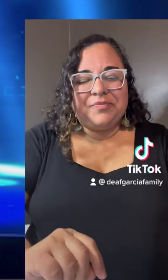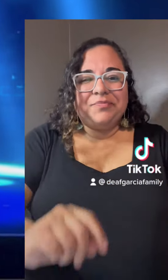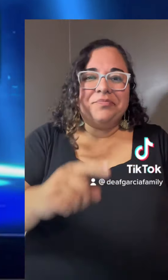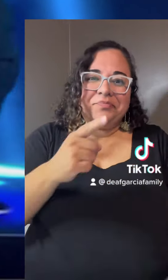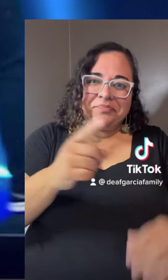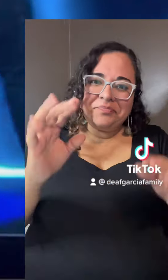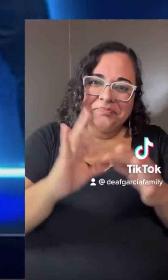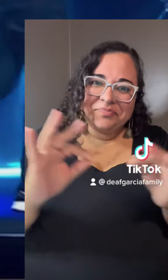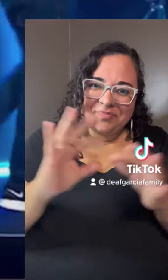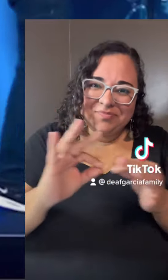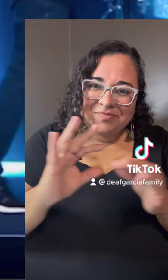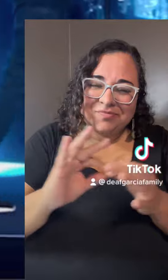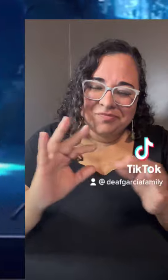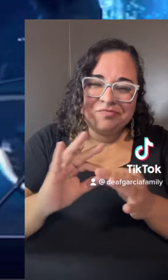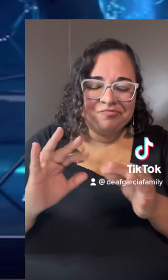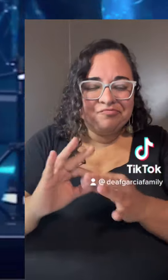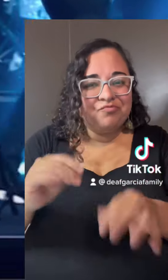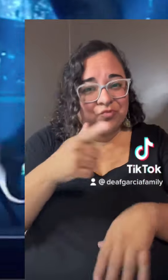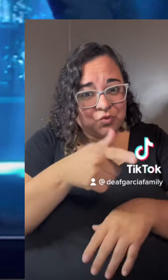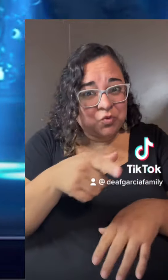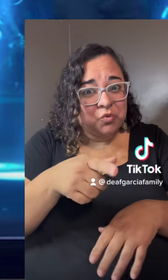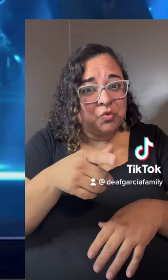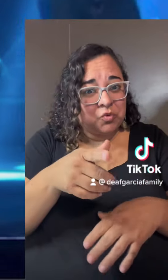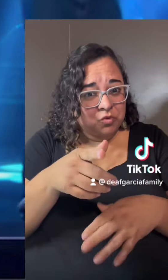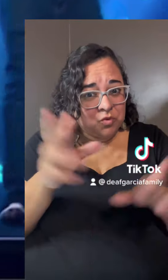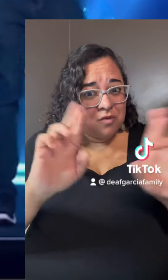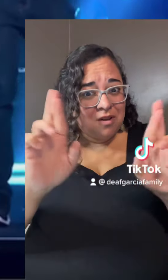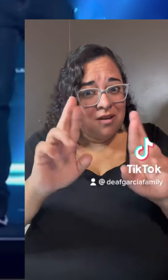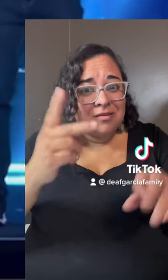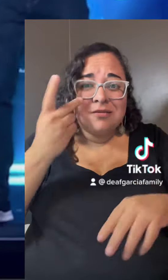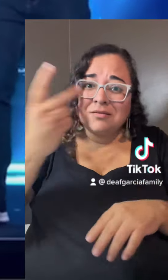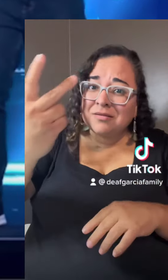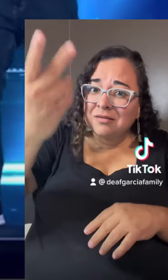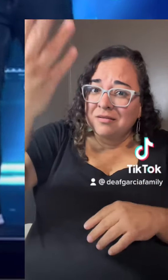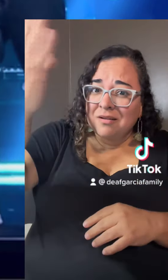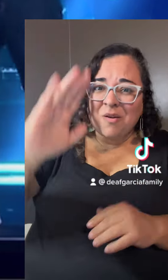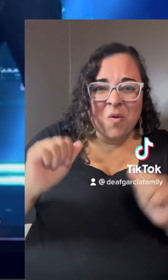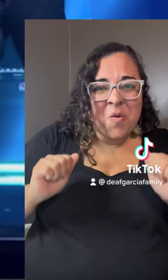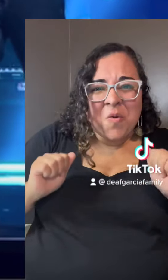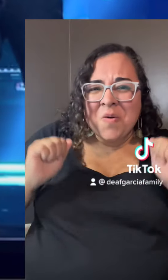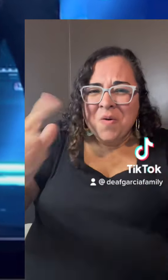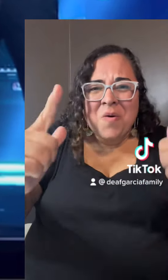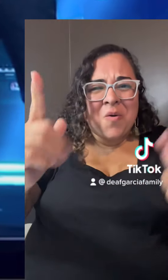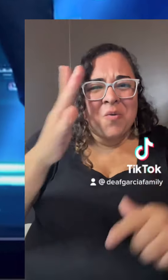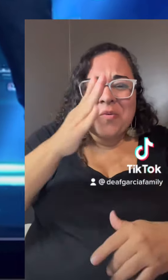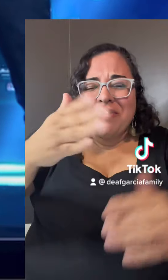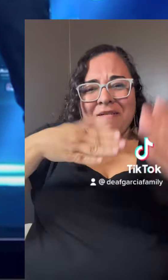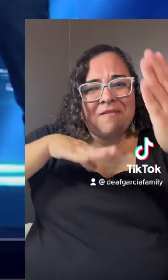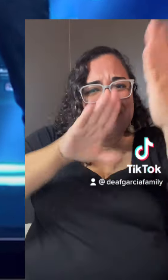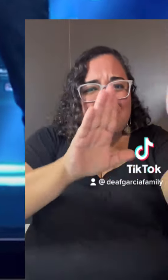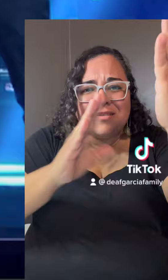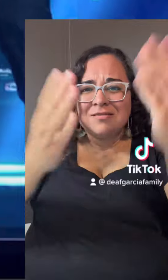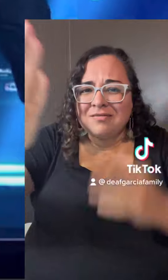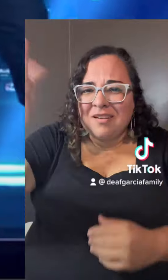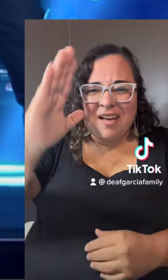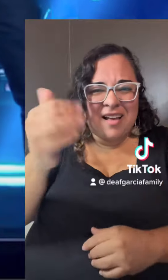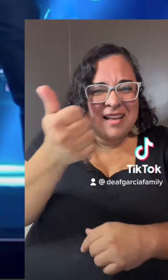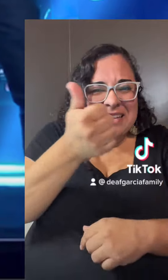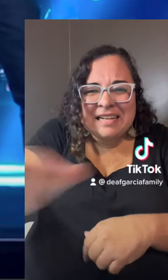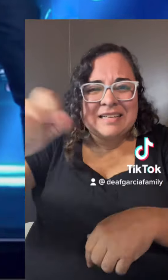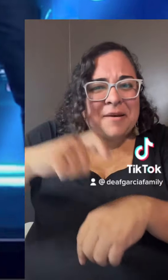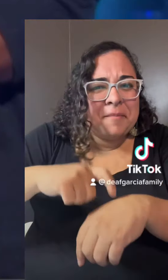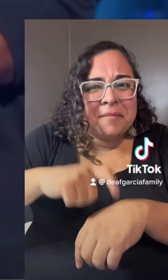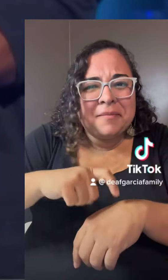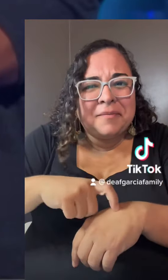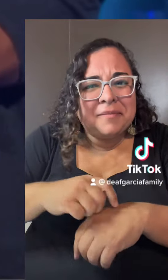And he was just sharing, are you ready to see that God? Because we are all going to face him any